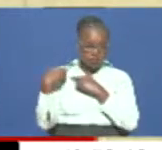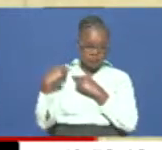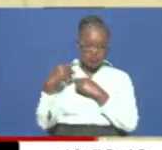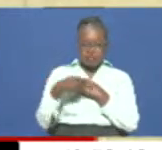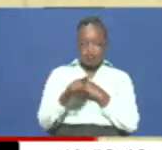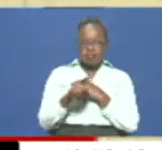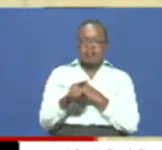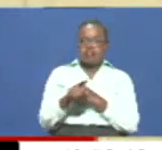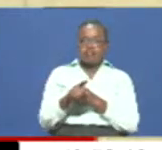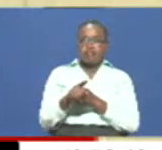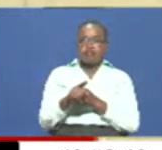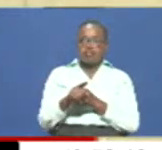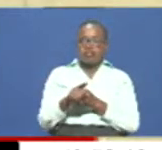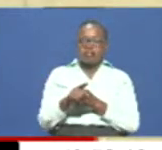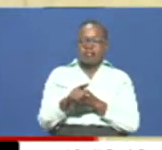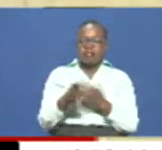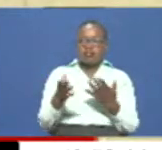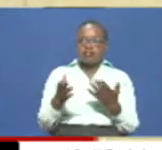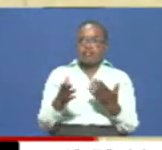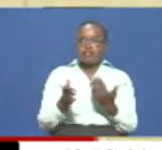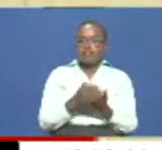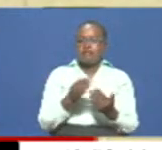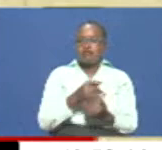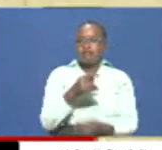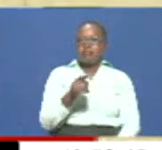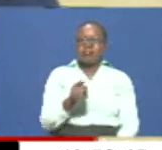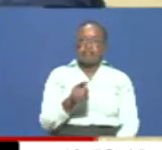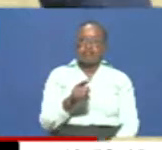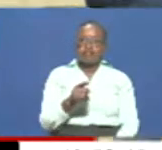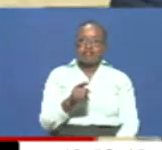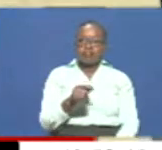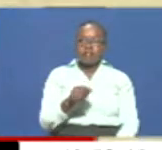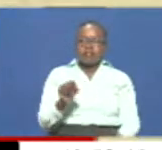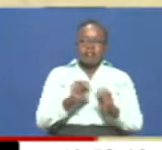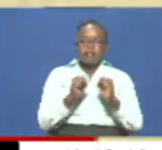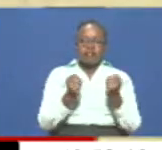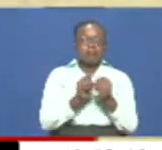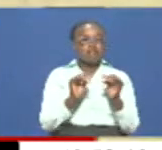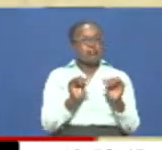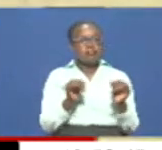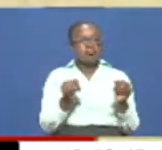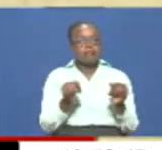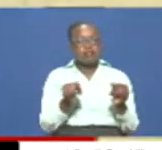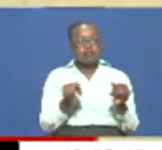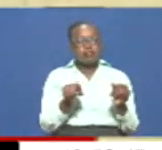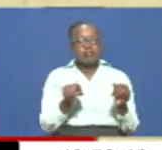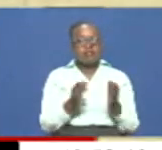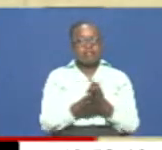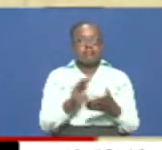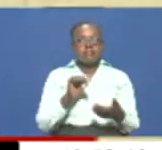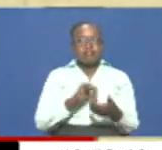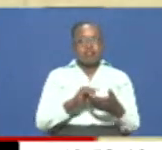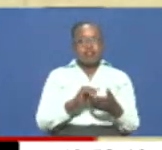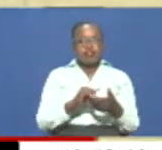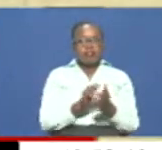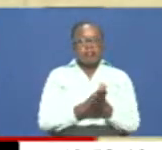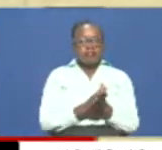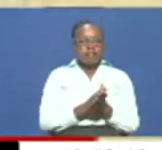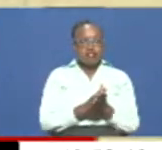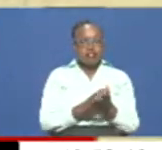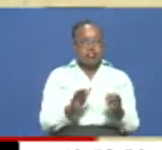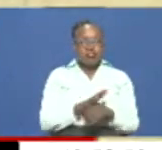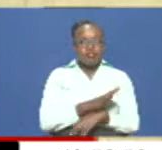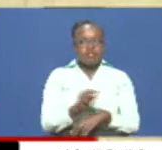integrity, the way they handle themselves, the role of social media, how we engage themselves within the social media, because most of